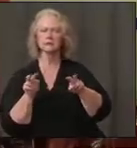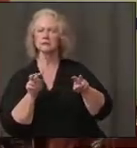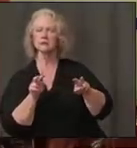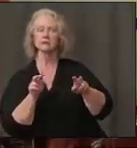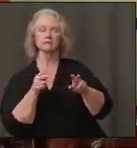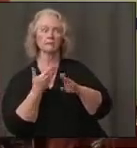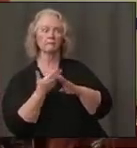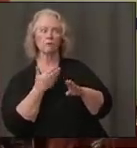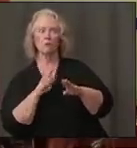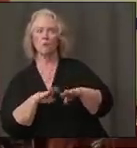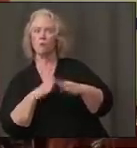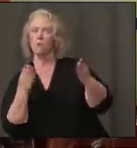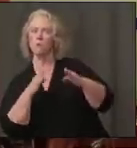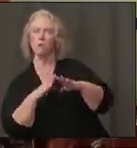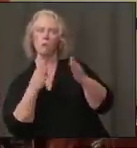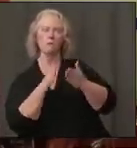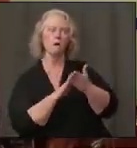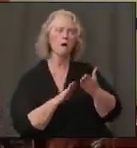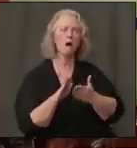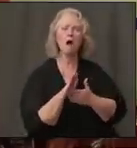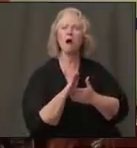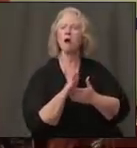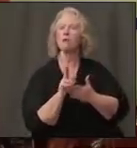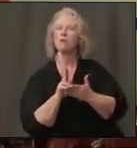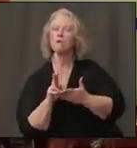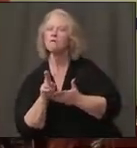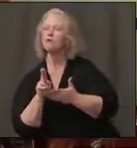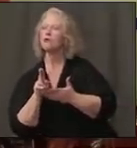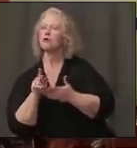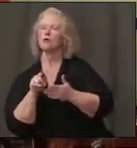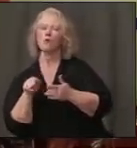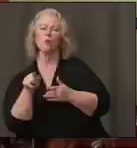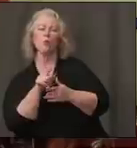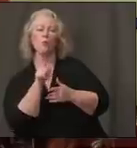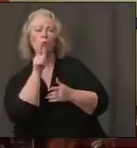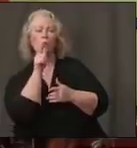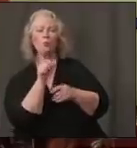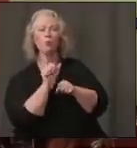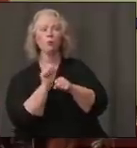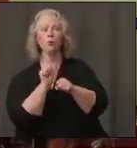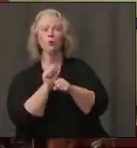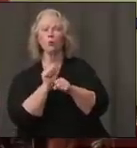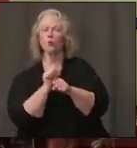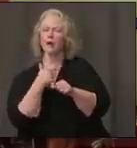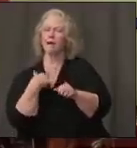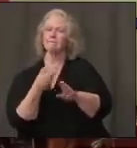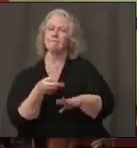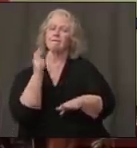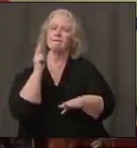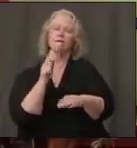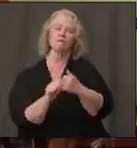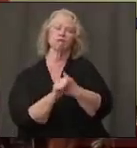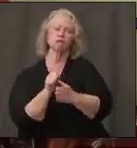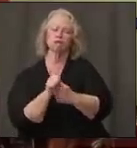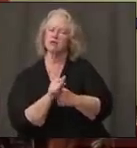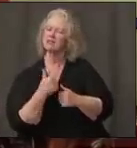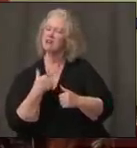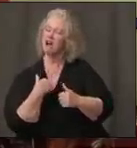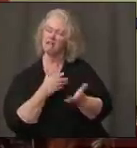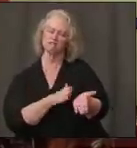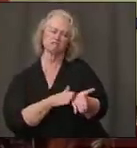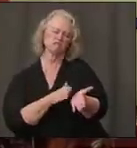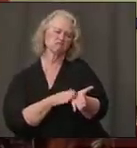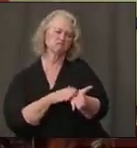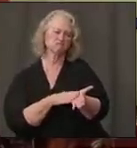and universities, workers at the front line with frequent contacts. Again, very thoughtful approach to how